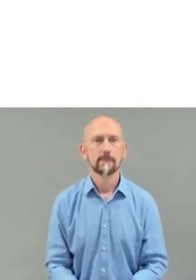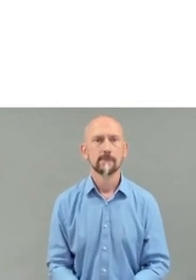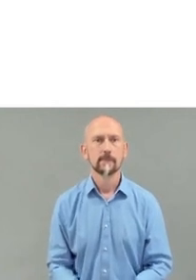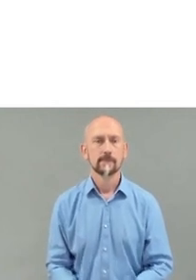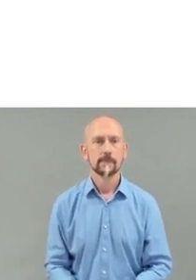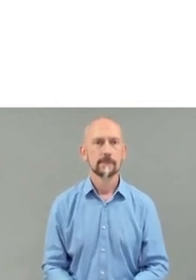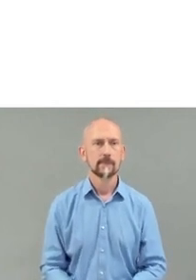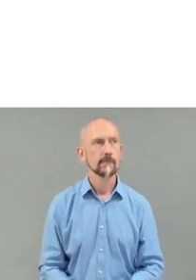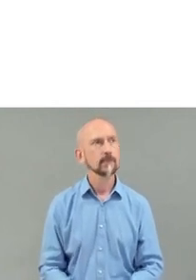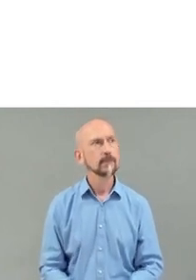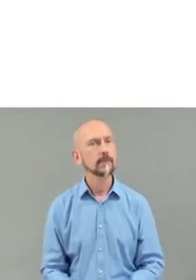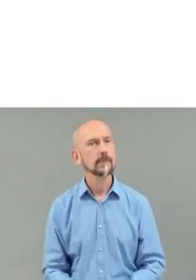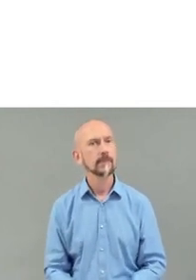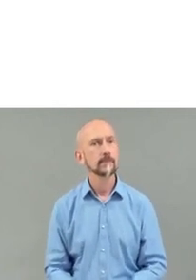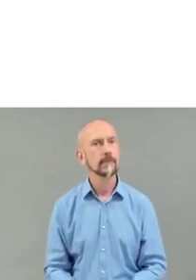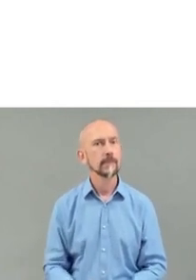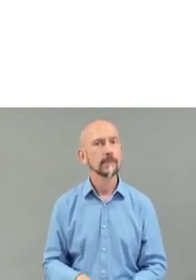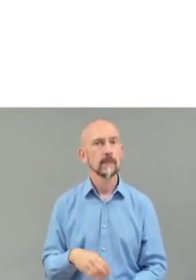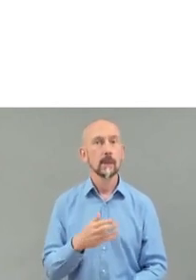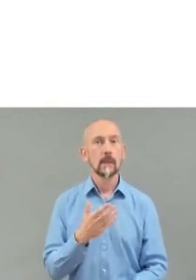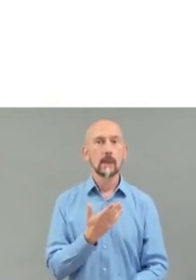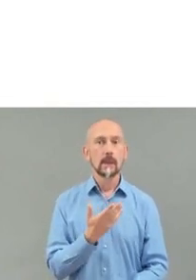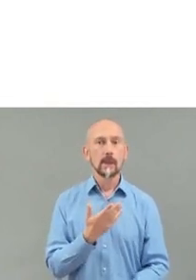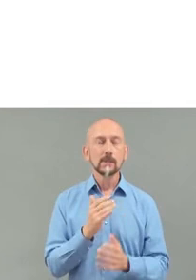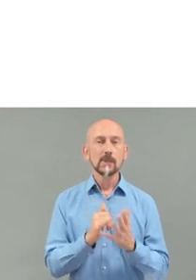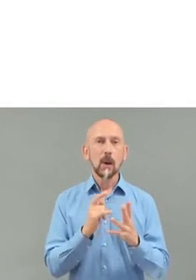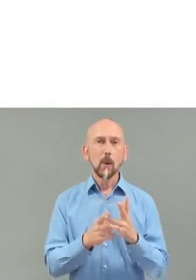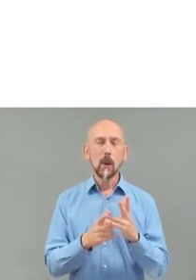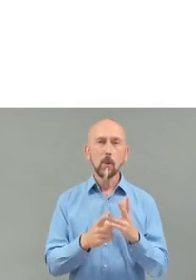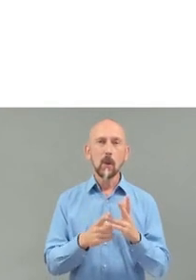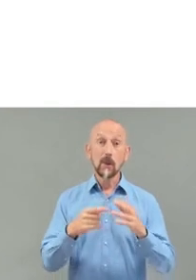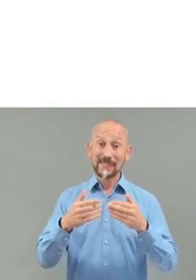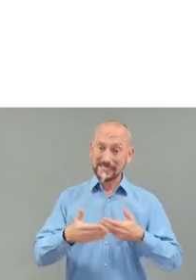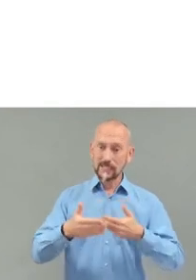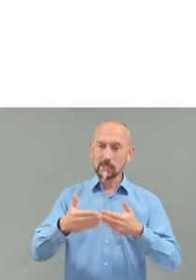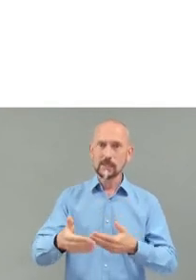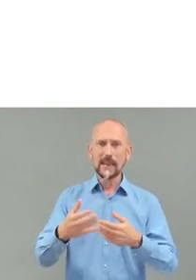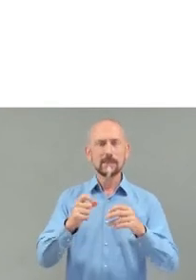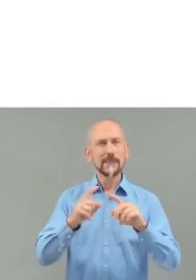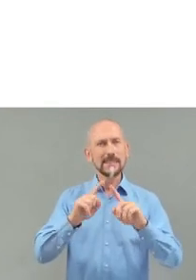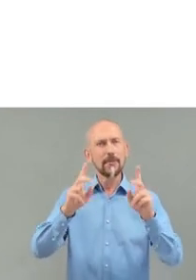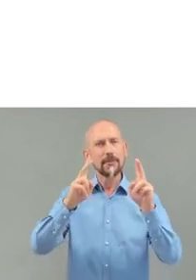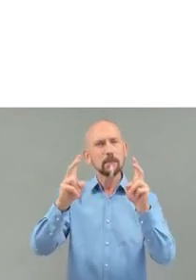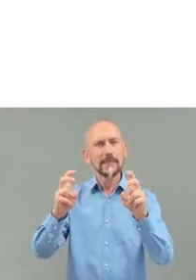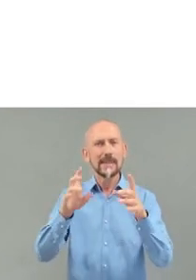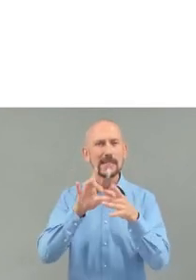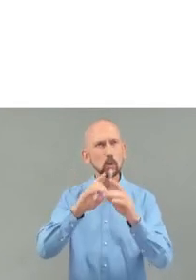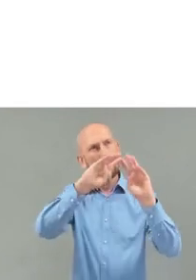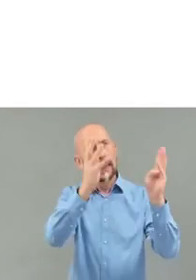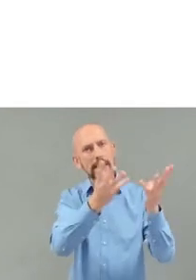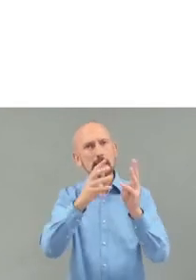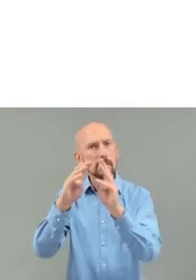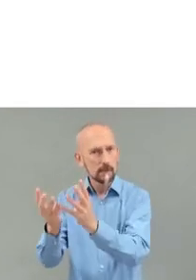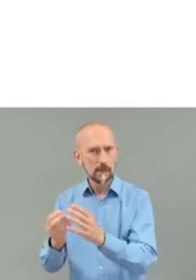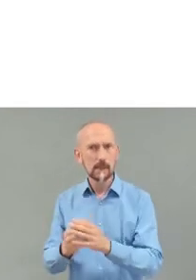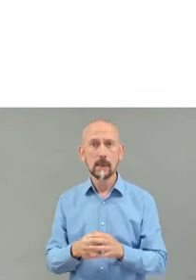This is the sessions are themed around our different planets. Today's planet has been around uniting and increasing diversity